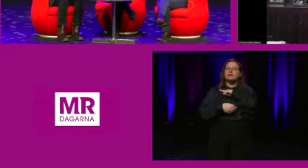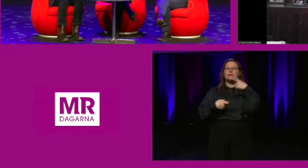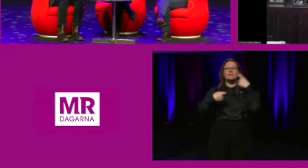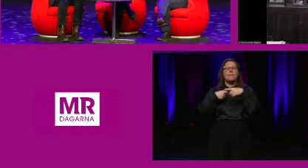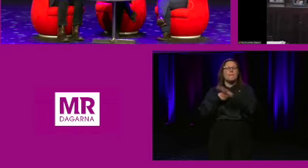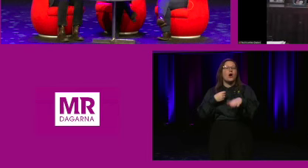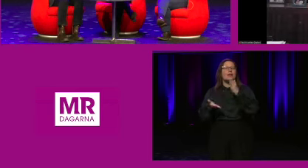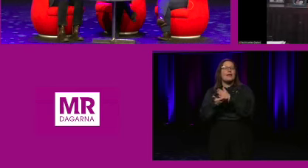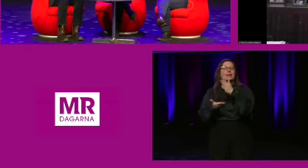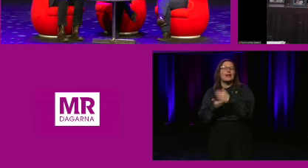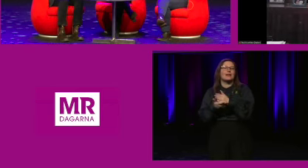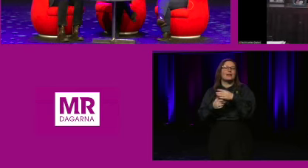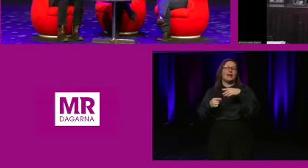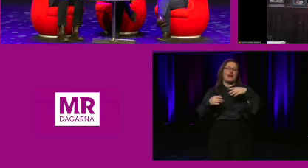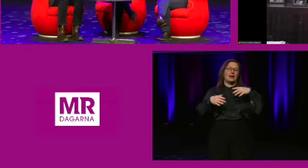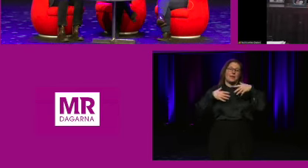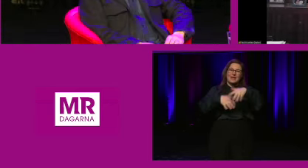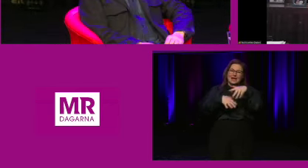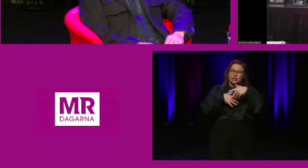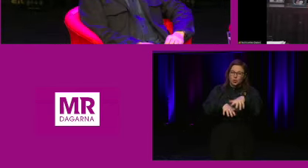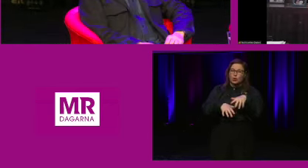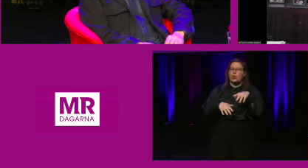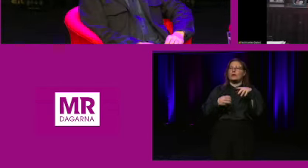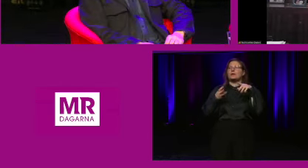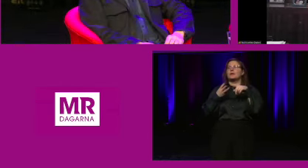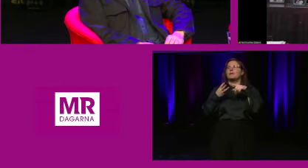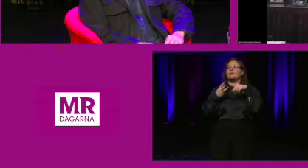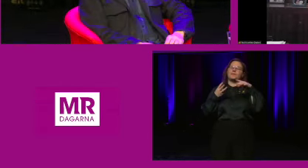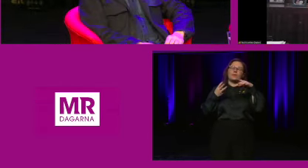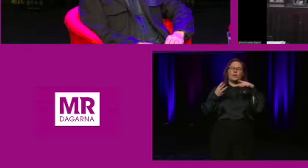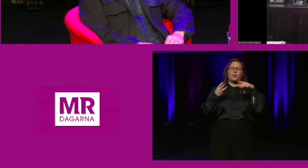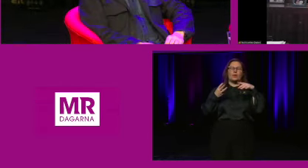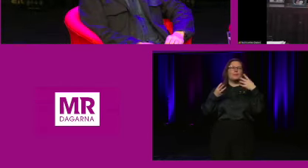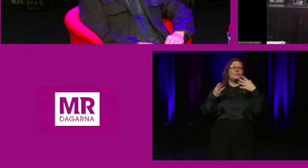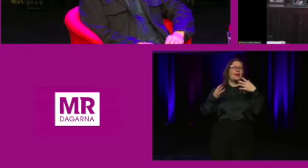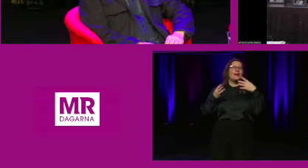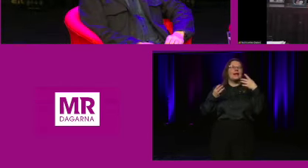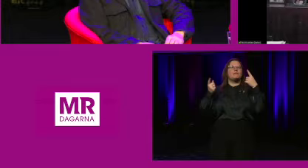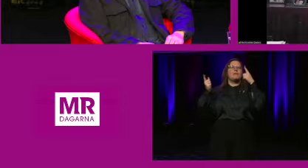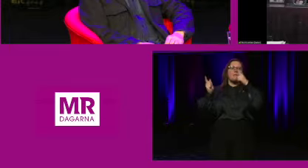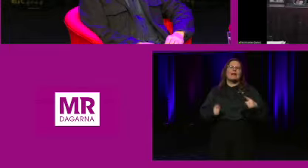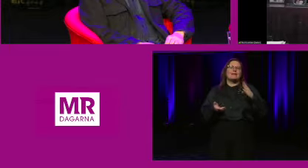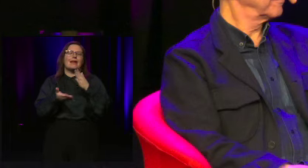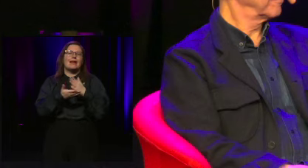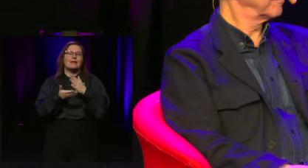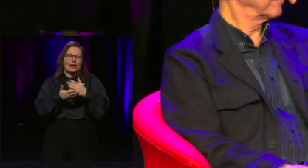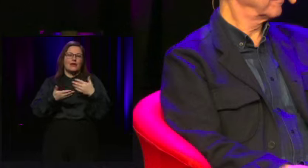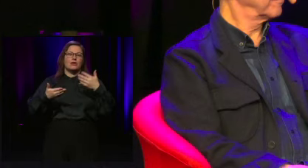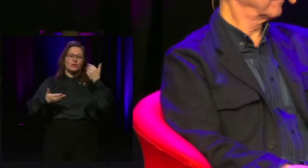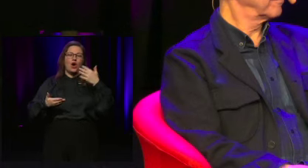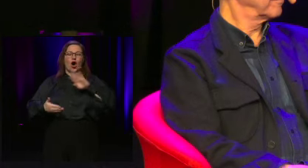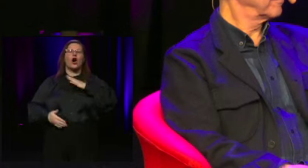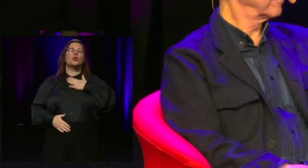children's rights, migration, and human rights, the human right to health, especially, I would